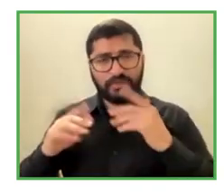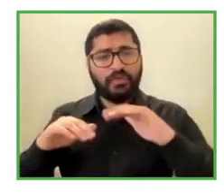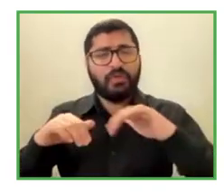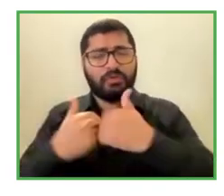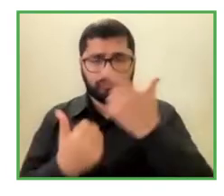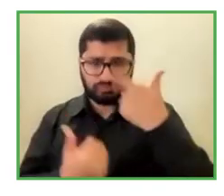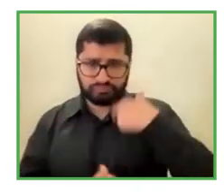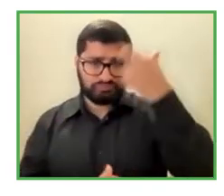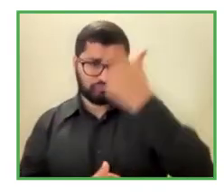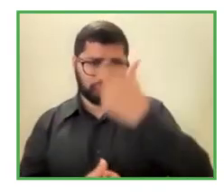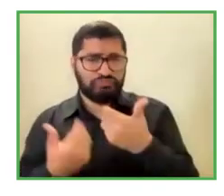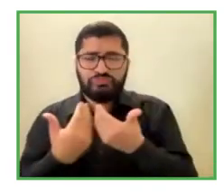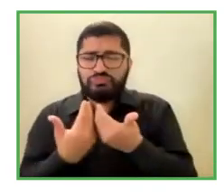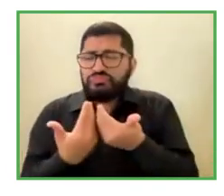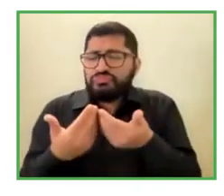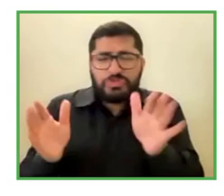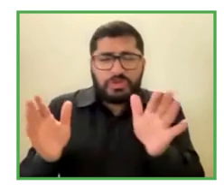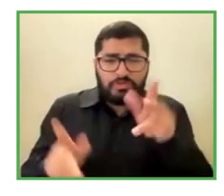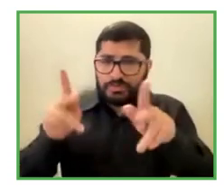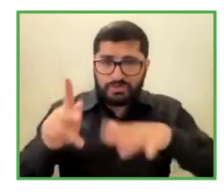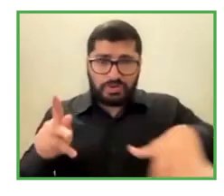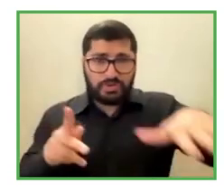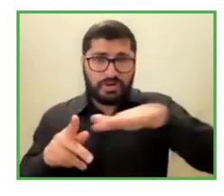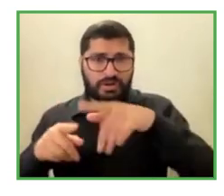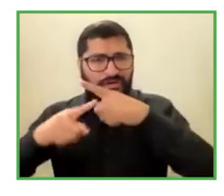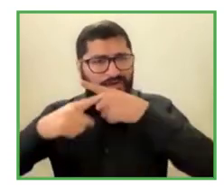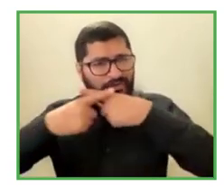life just like anyone else, where differences